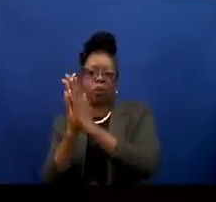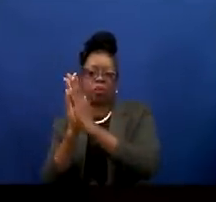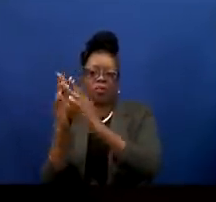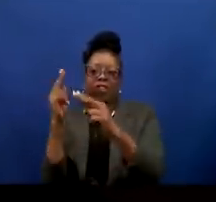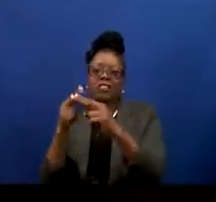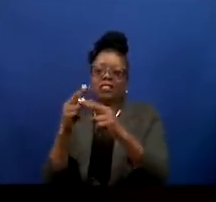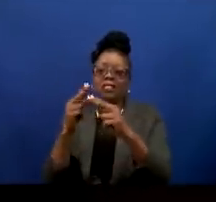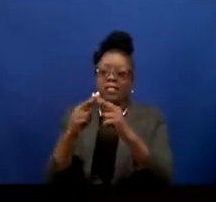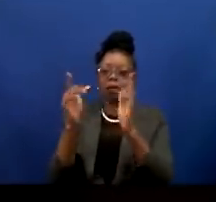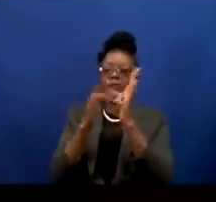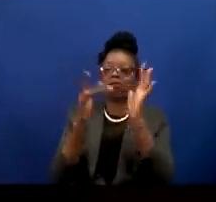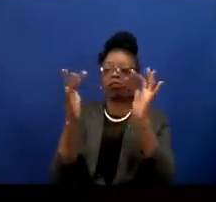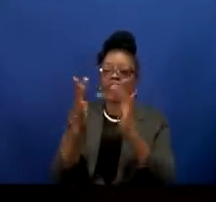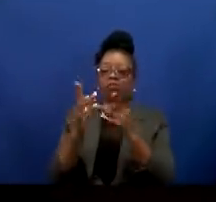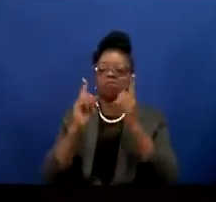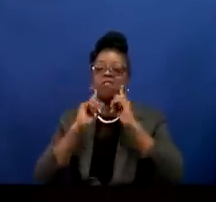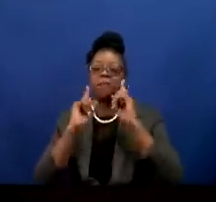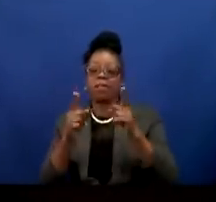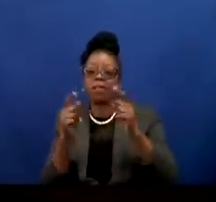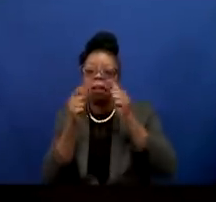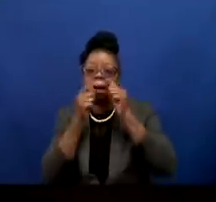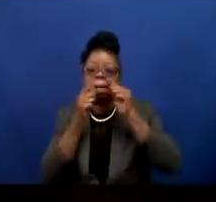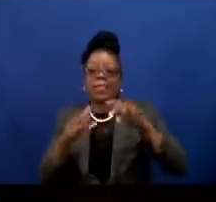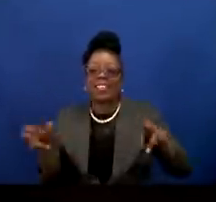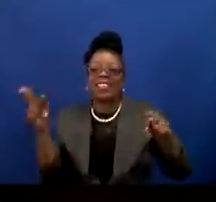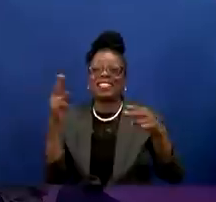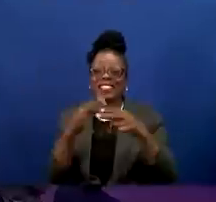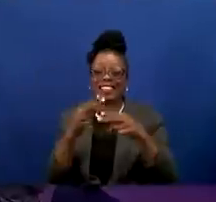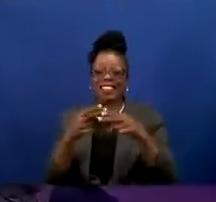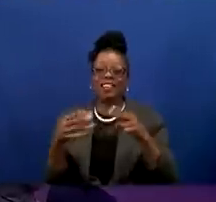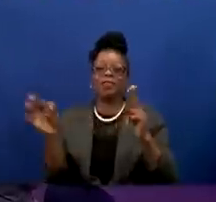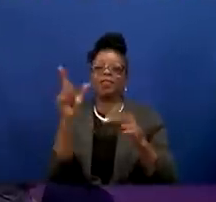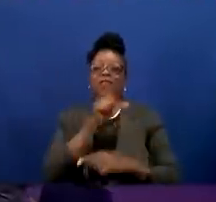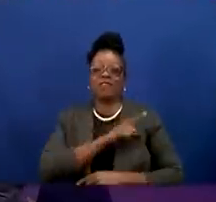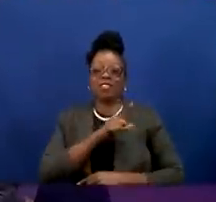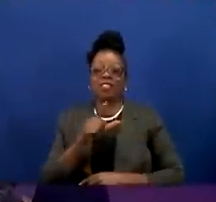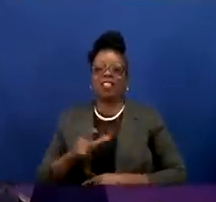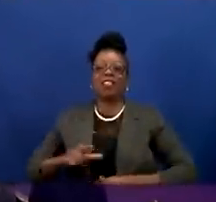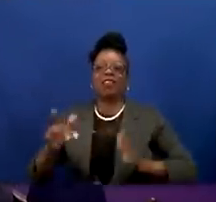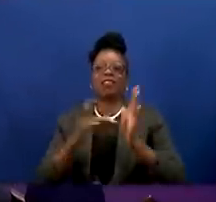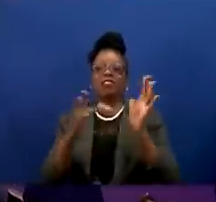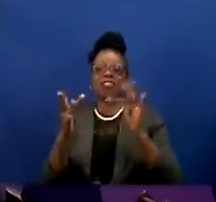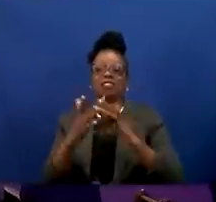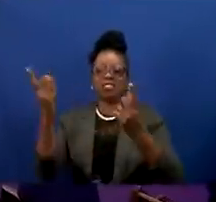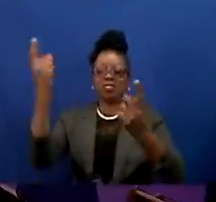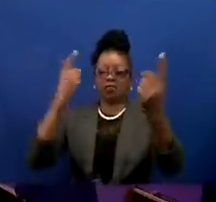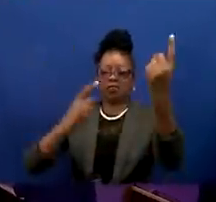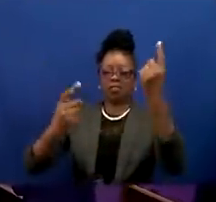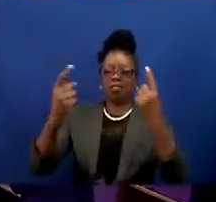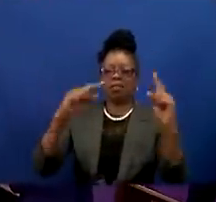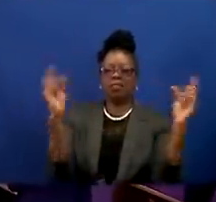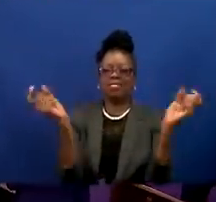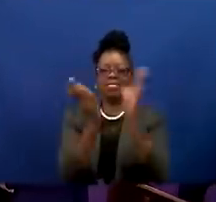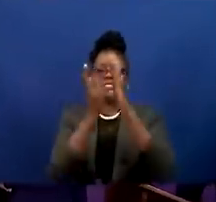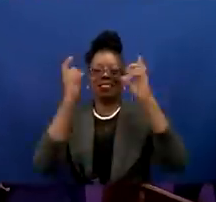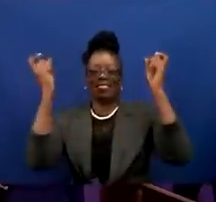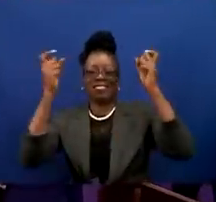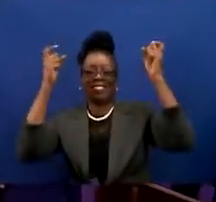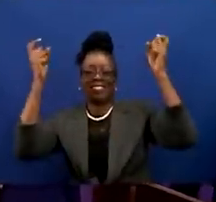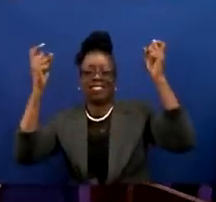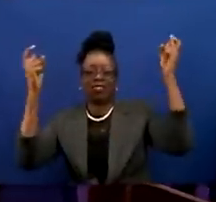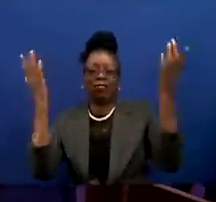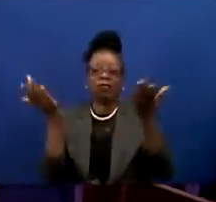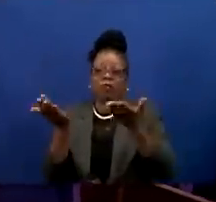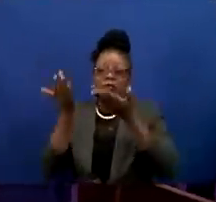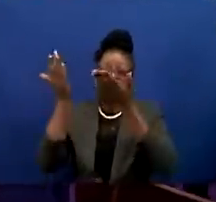prayer answered, why don't you bless the name of the Lord Jesus? We've come to celebrate, to lift high, to worship, to bless